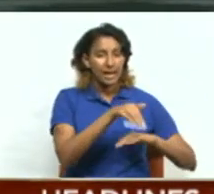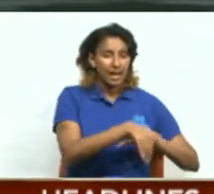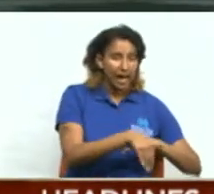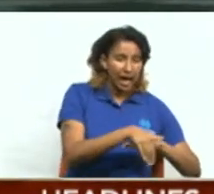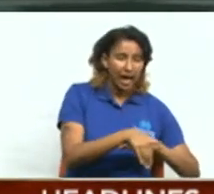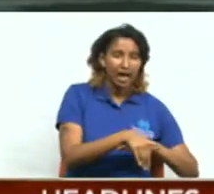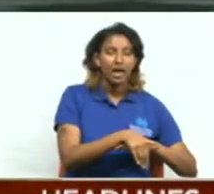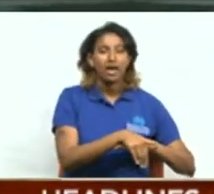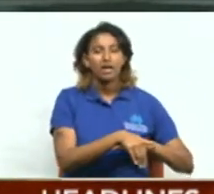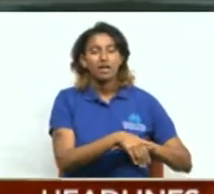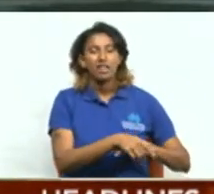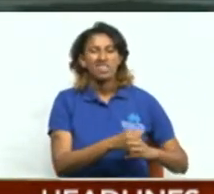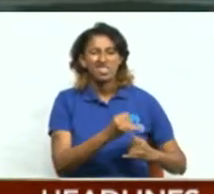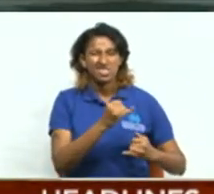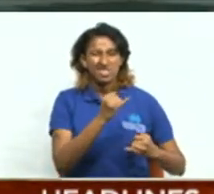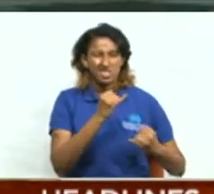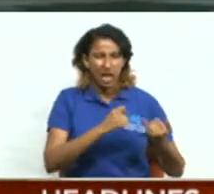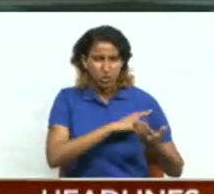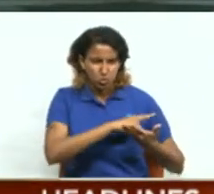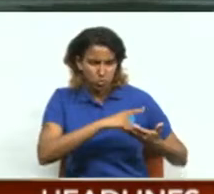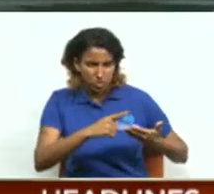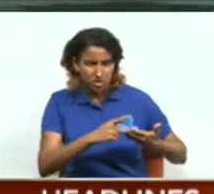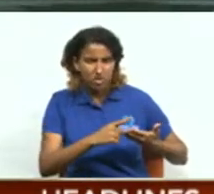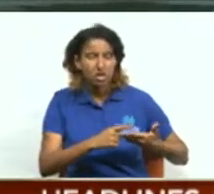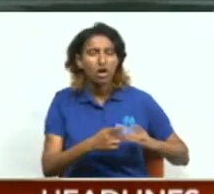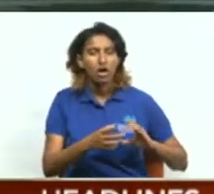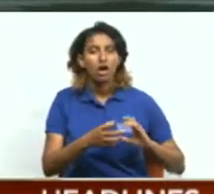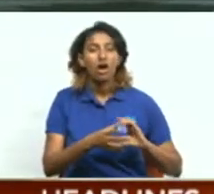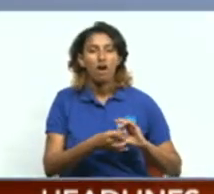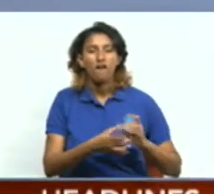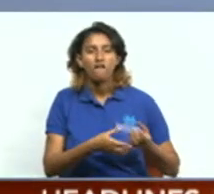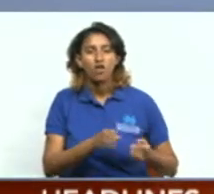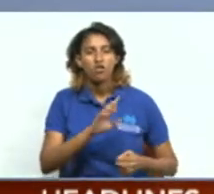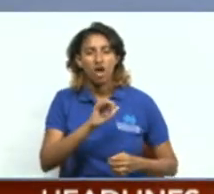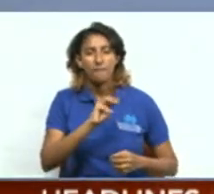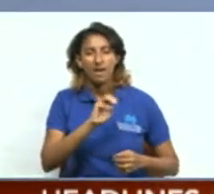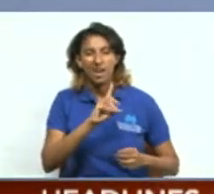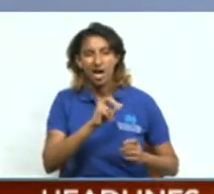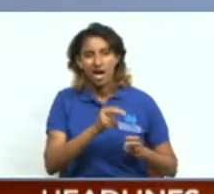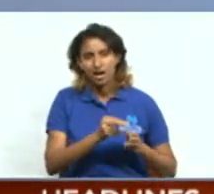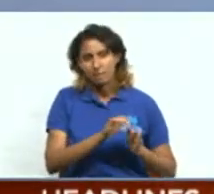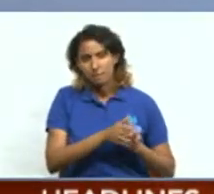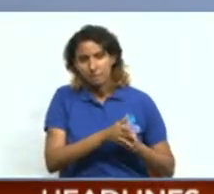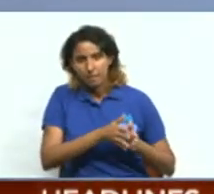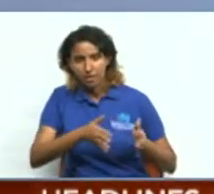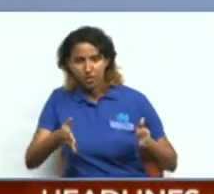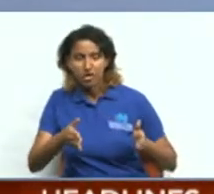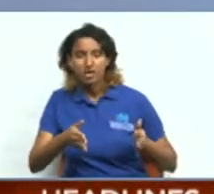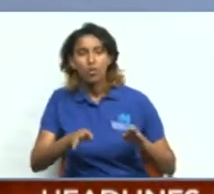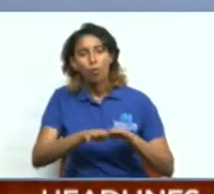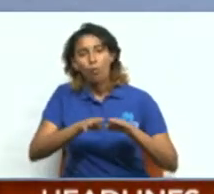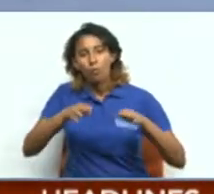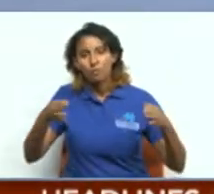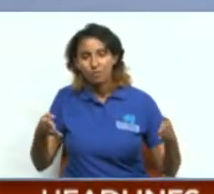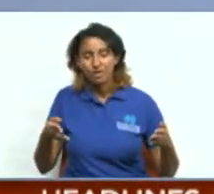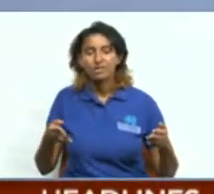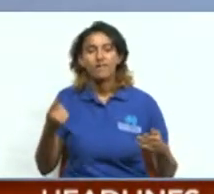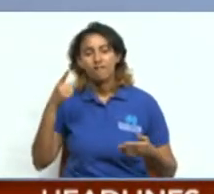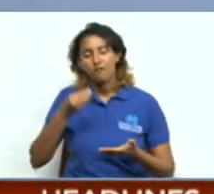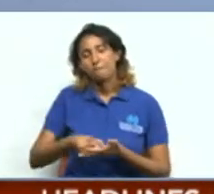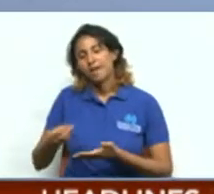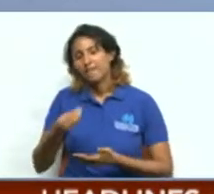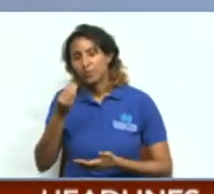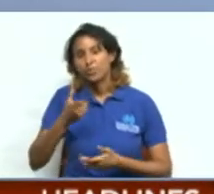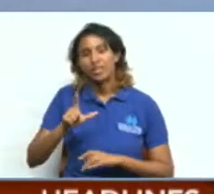Ramadan, like whole night sometimes markets are open in cities in India. Tomorrow we share the Iftar celebrations, which is known